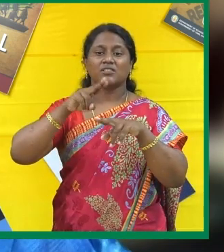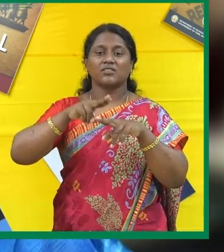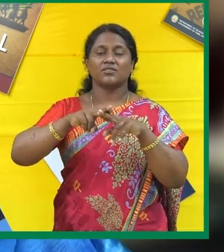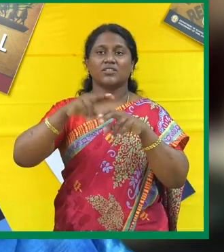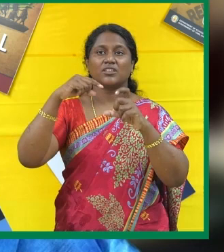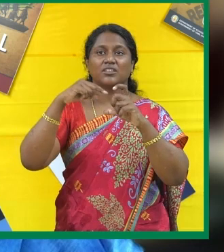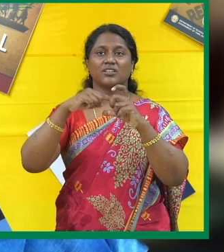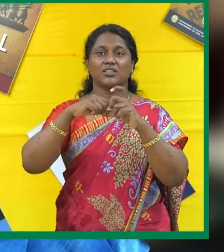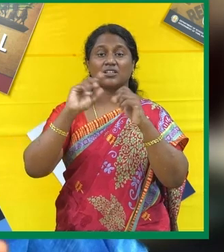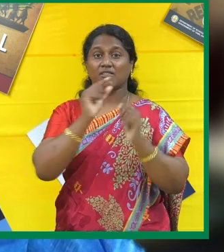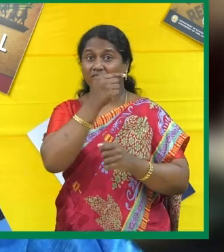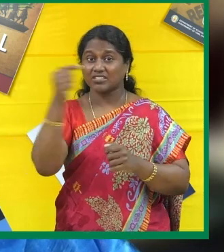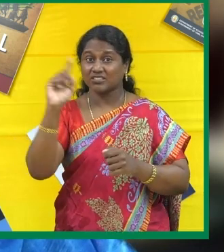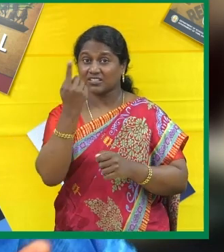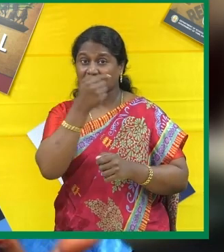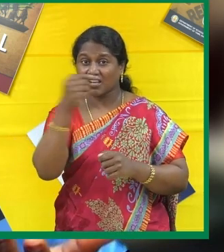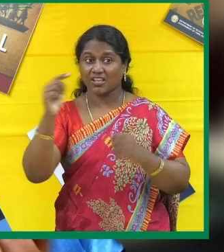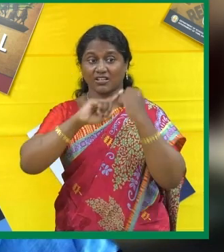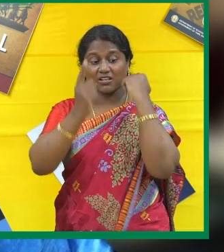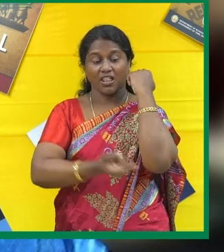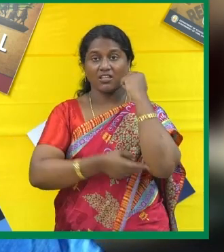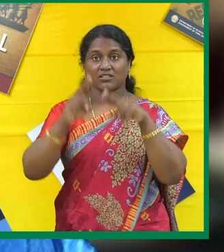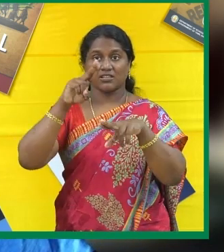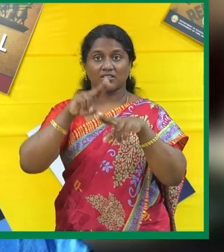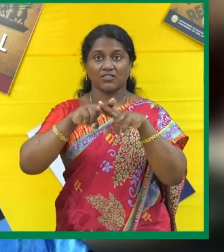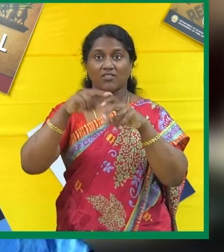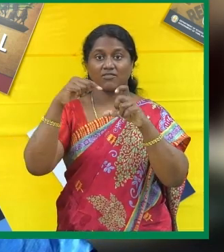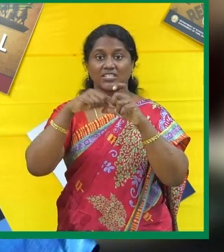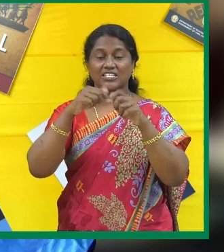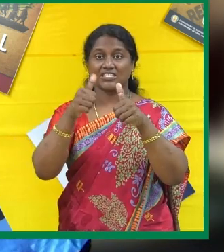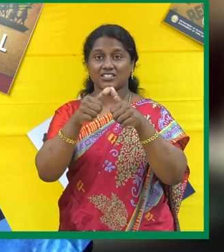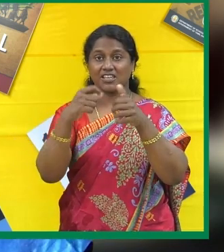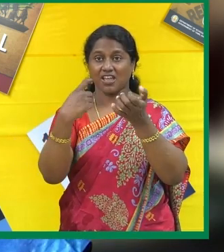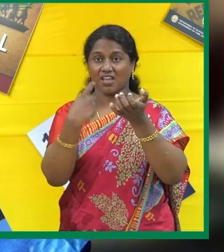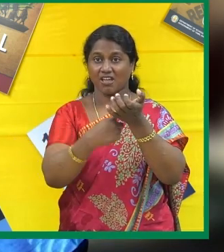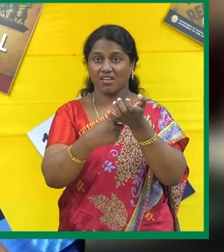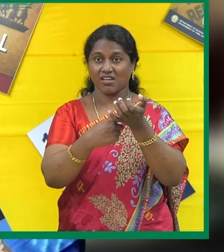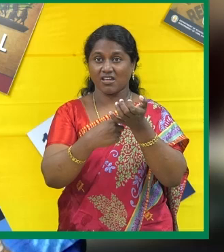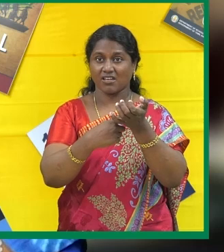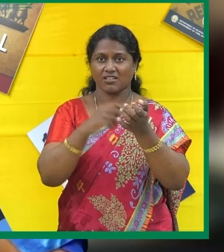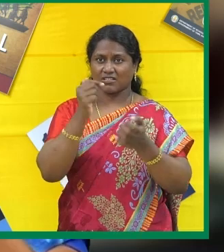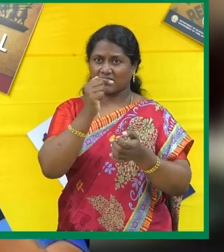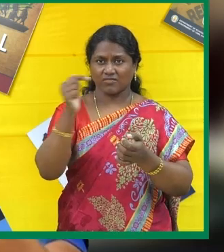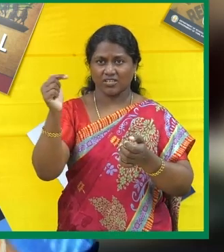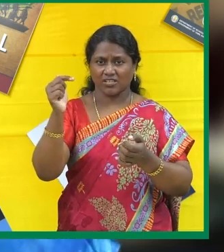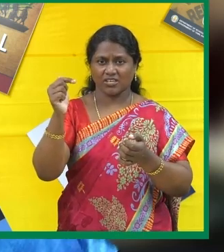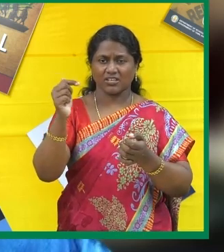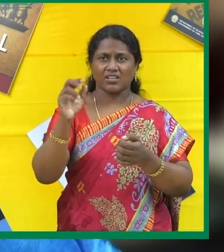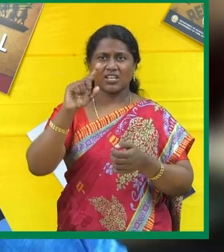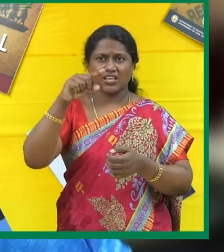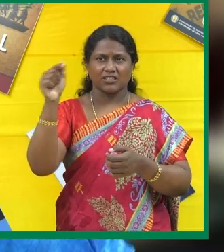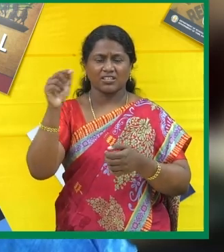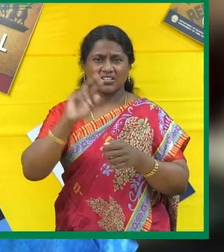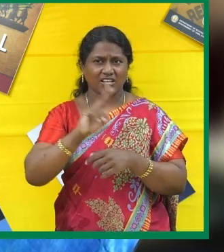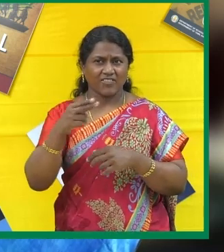from the goal. Not mourning for the things that disappear. Here, what are the rhyming words